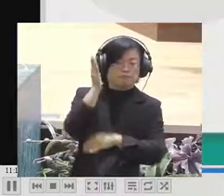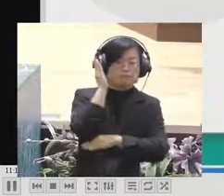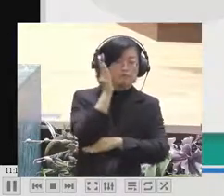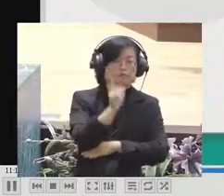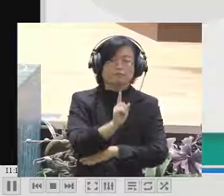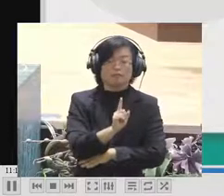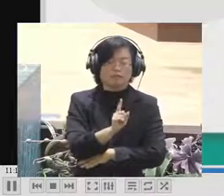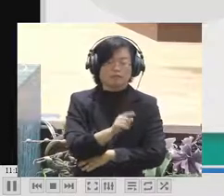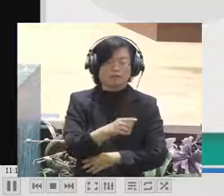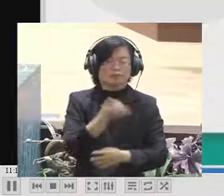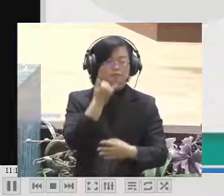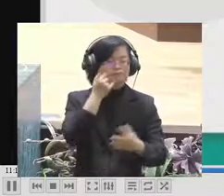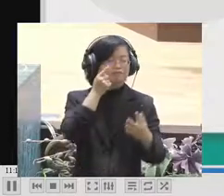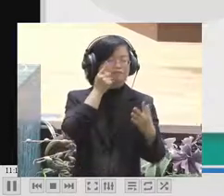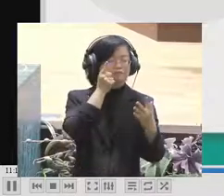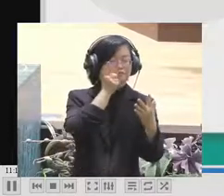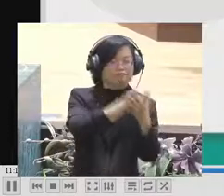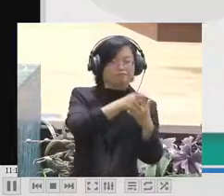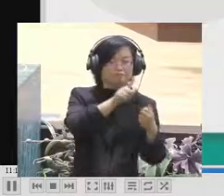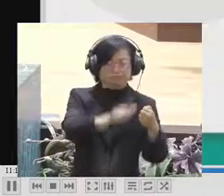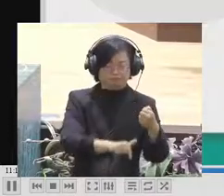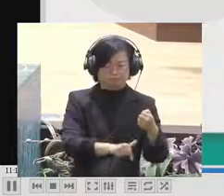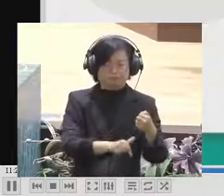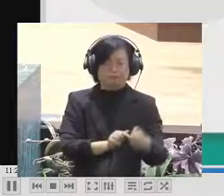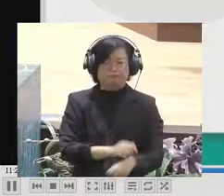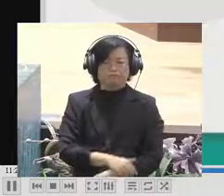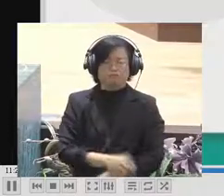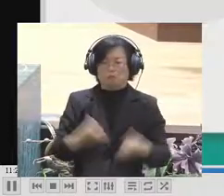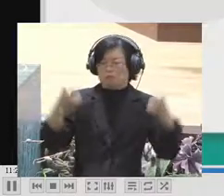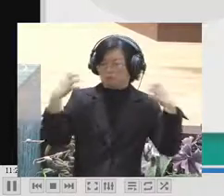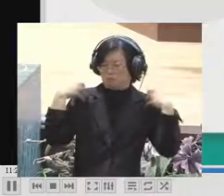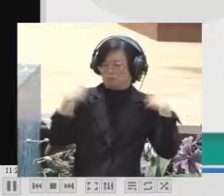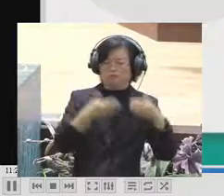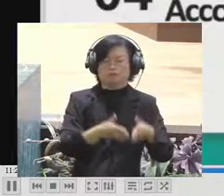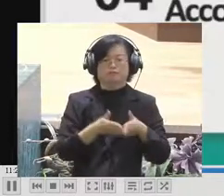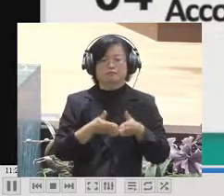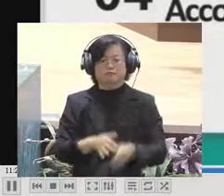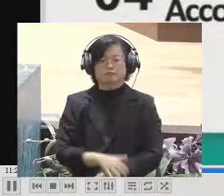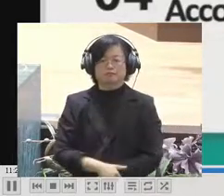achieving the outcome without the use of e-governance and the use of digital technology.